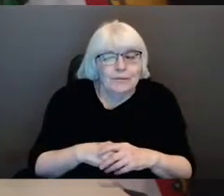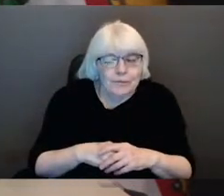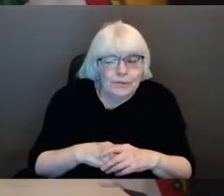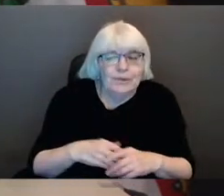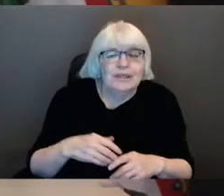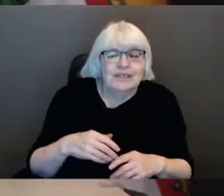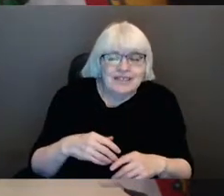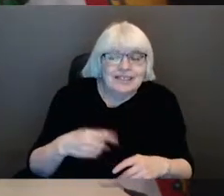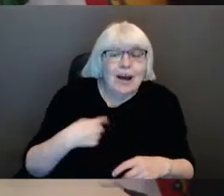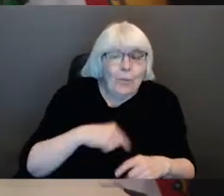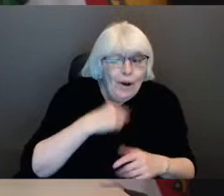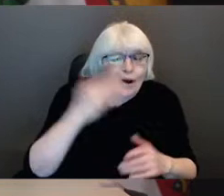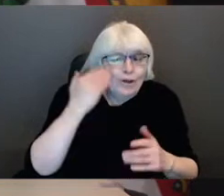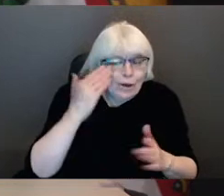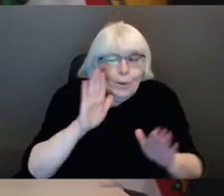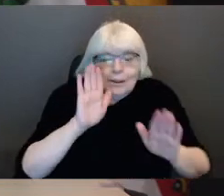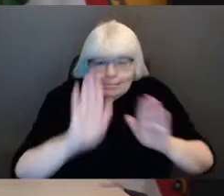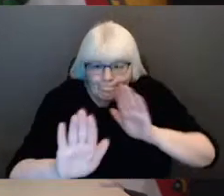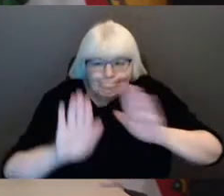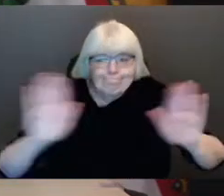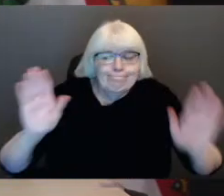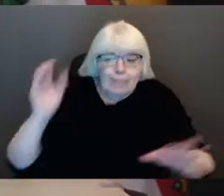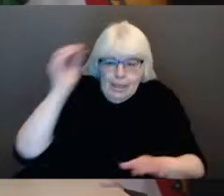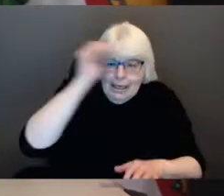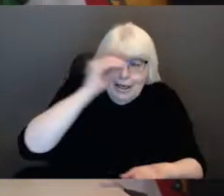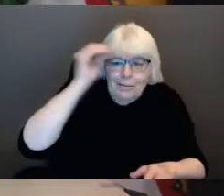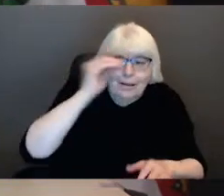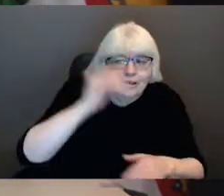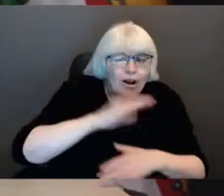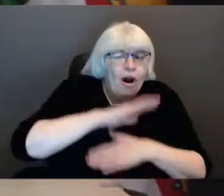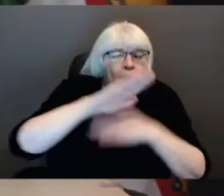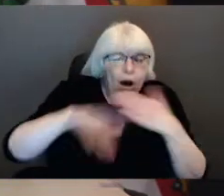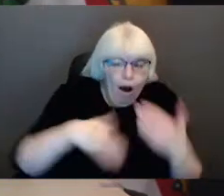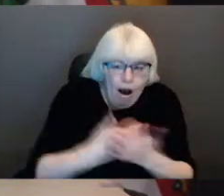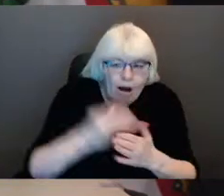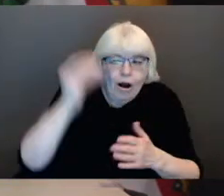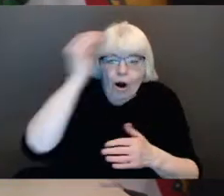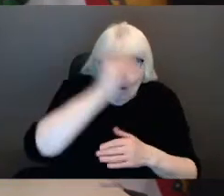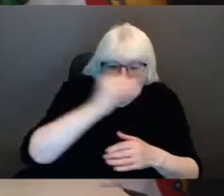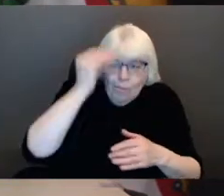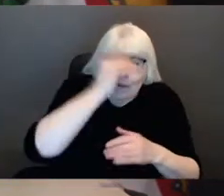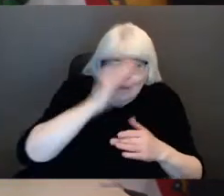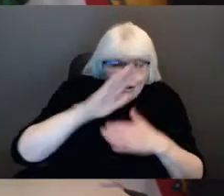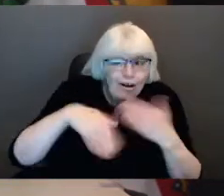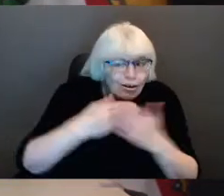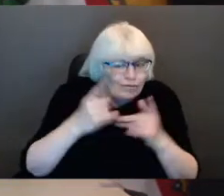opinion certainly matters, but we have to continue to take these cautious steps as we're taking based